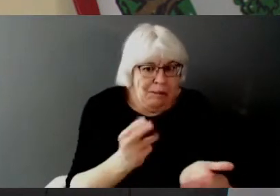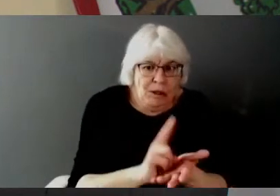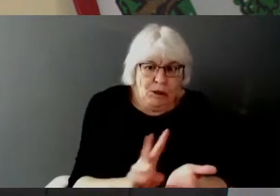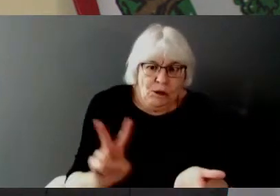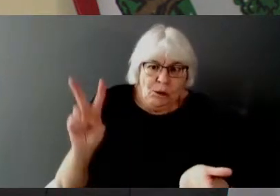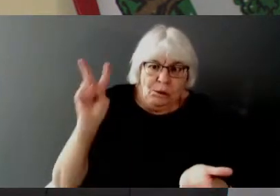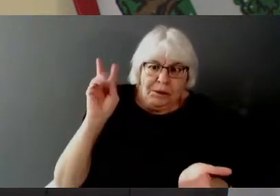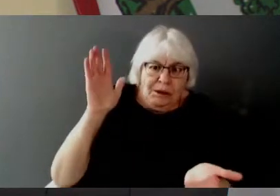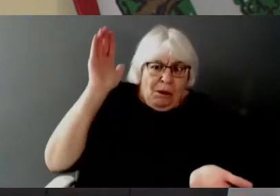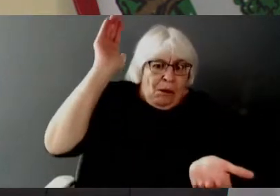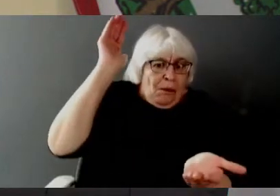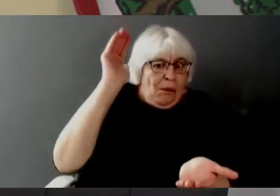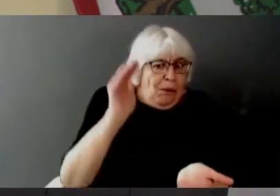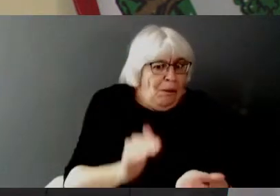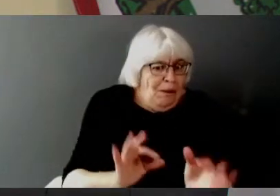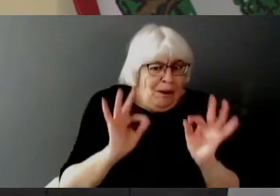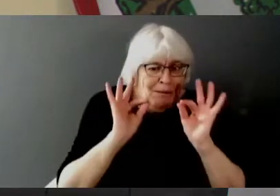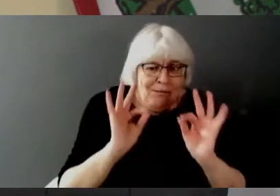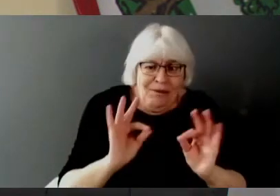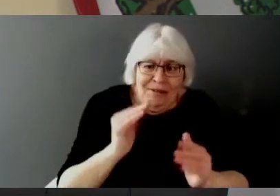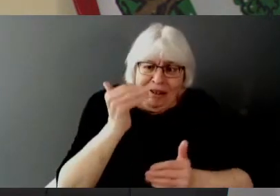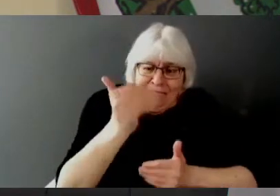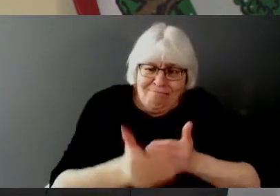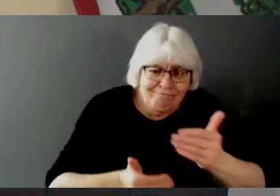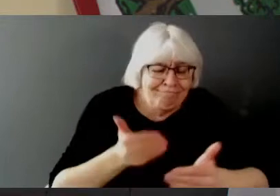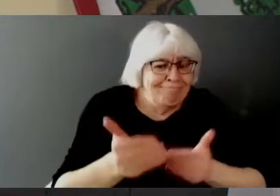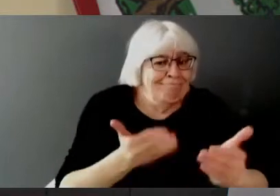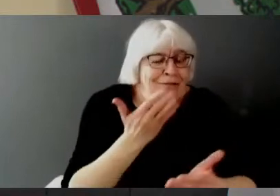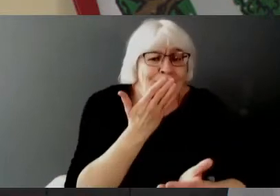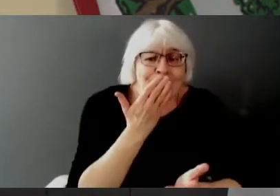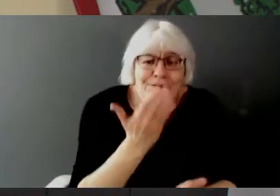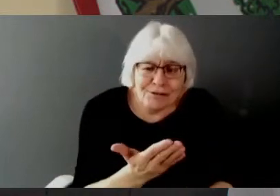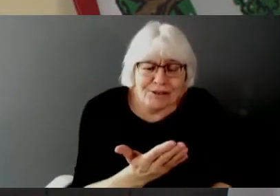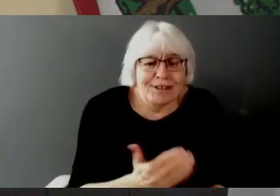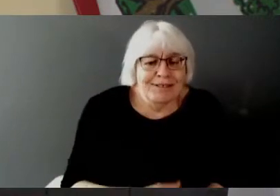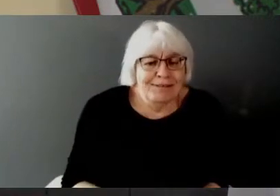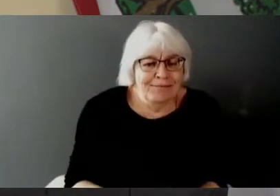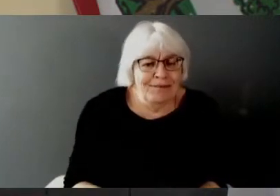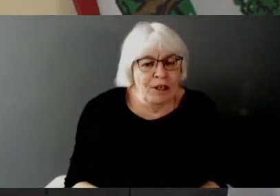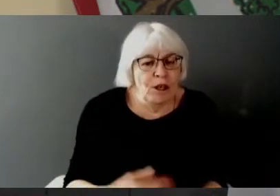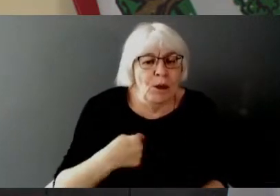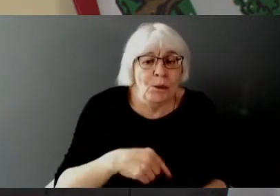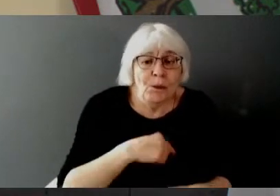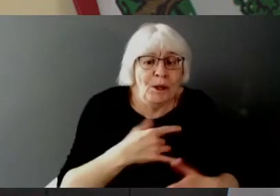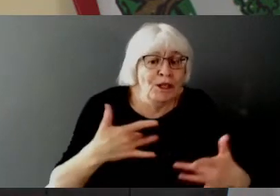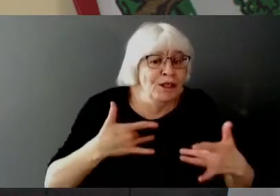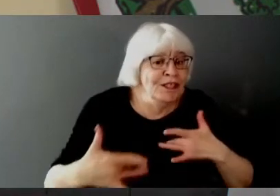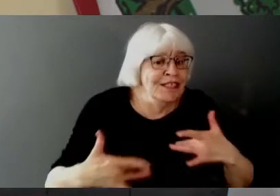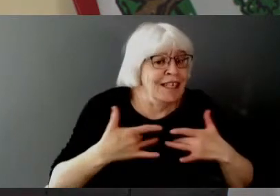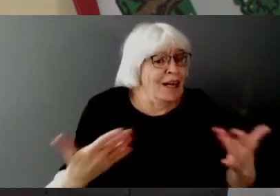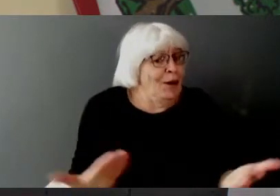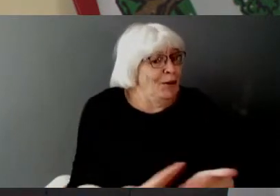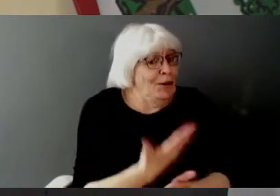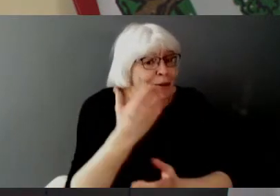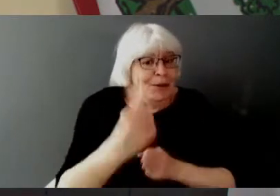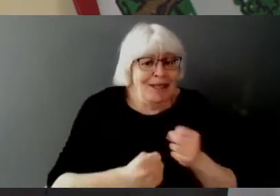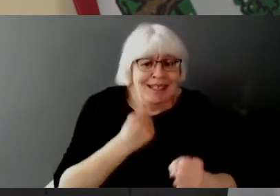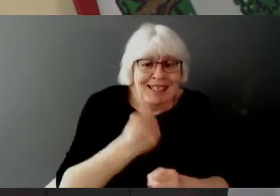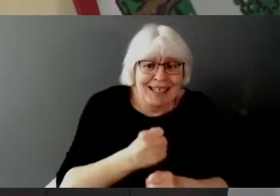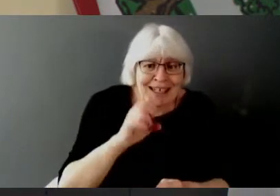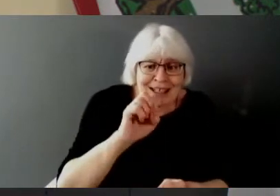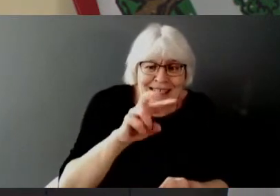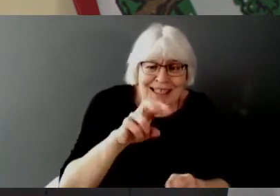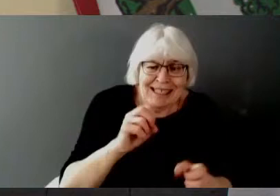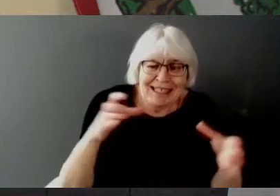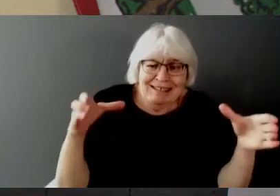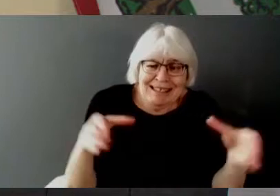that, so that's a good sign. We were concerned about gatherings at New Year's Eve, of course, and we're now getting to that point where